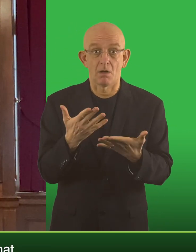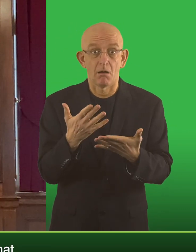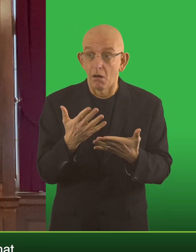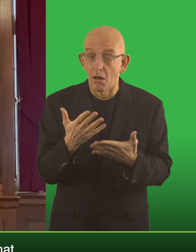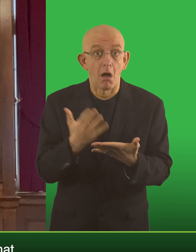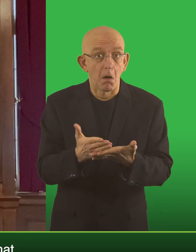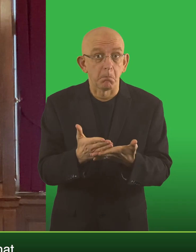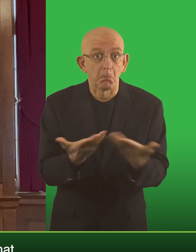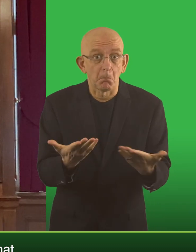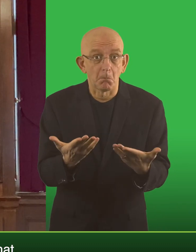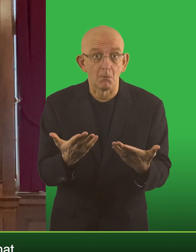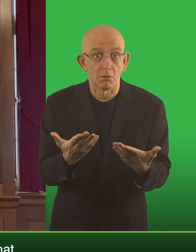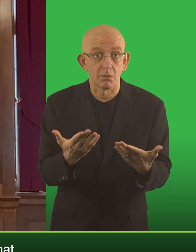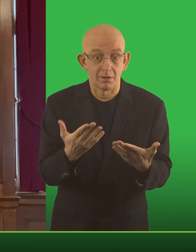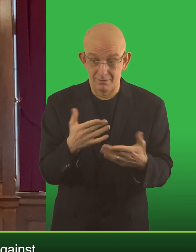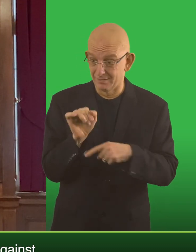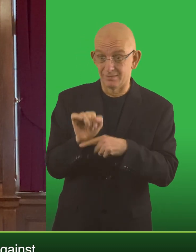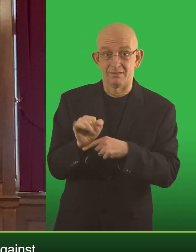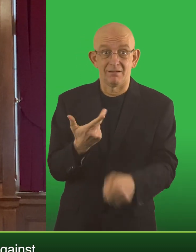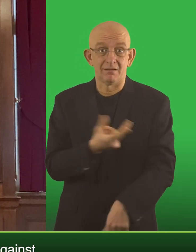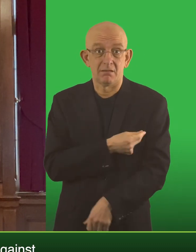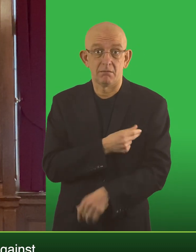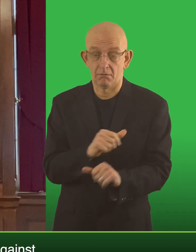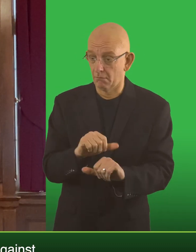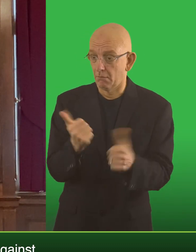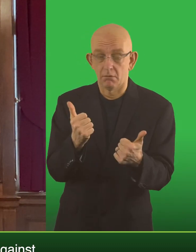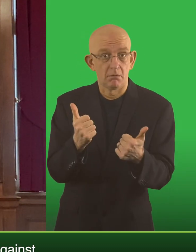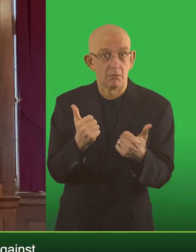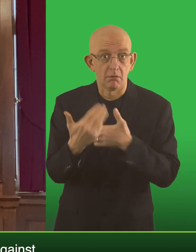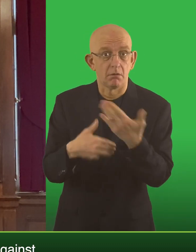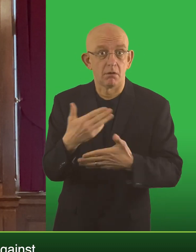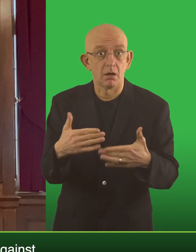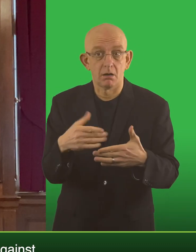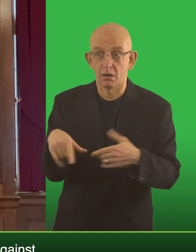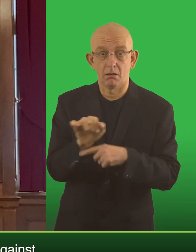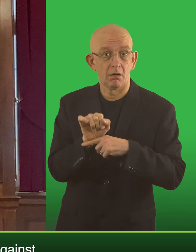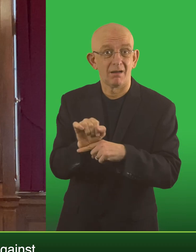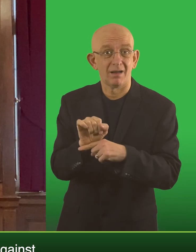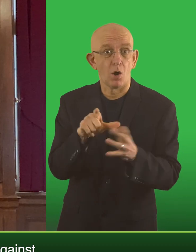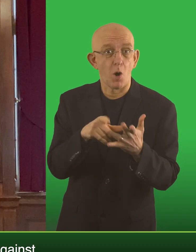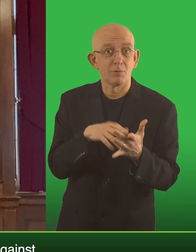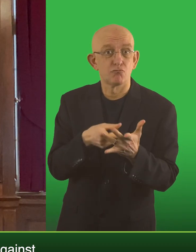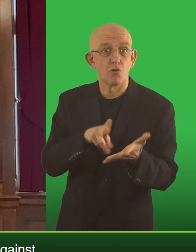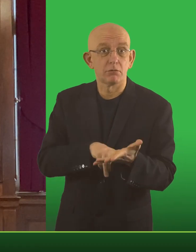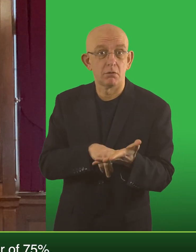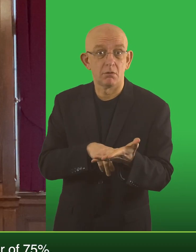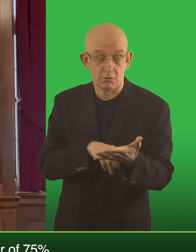that. Yes, appears to be the answer. The vaccine protection against severe disease has held up pretty